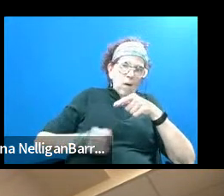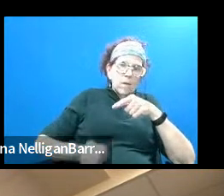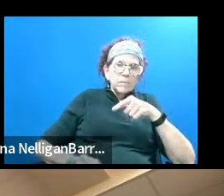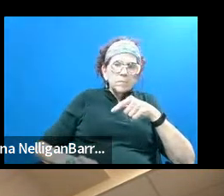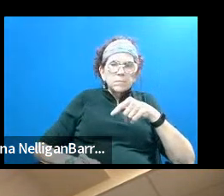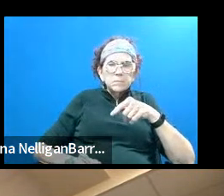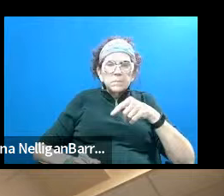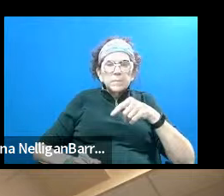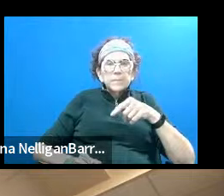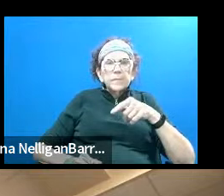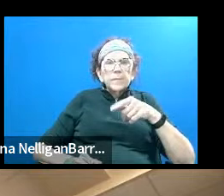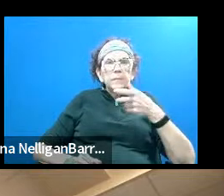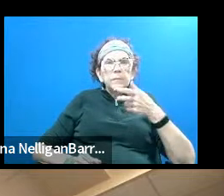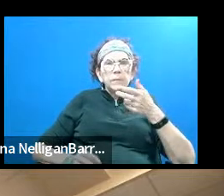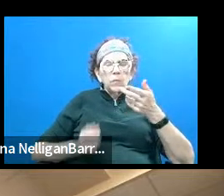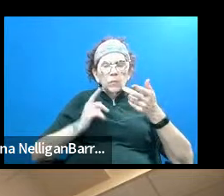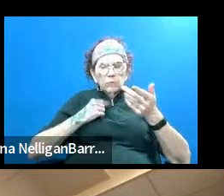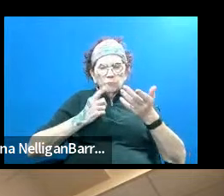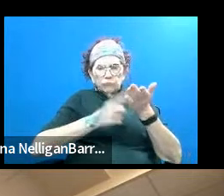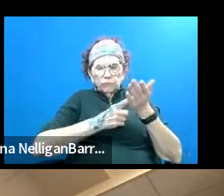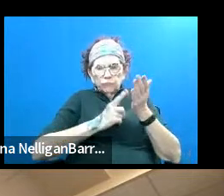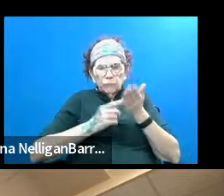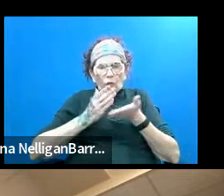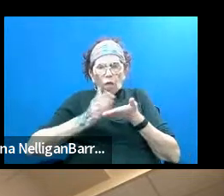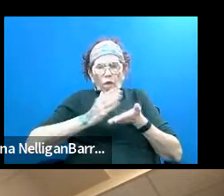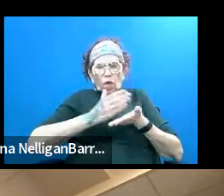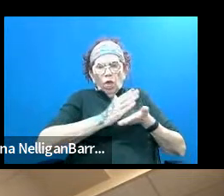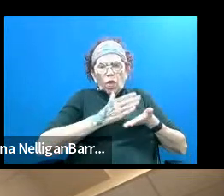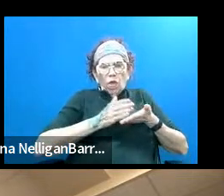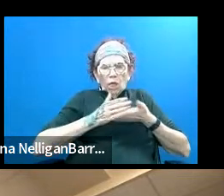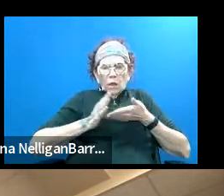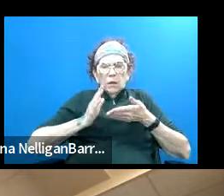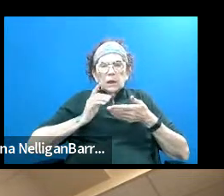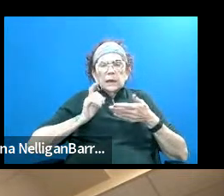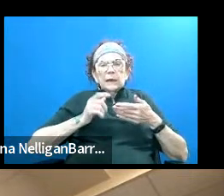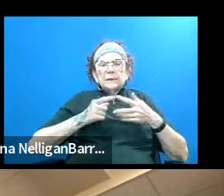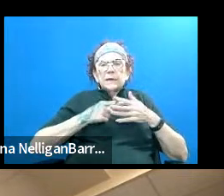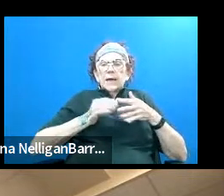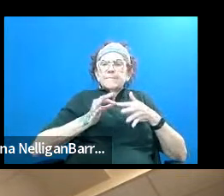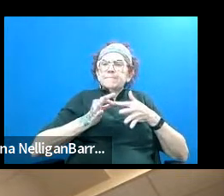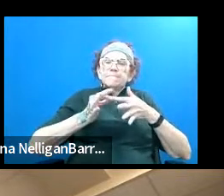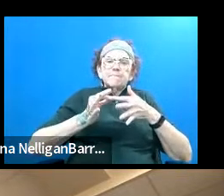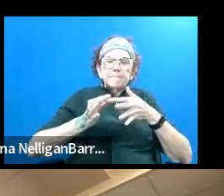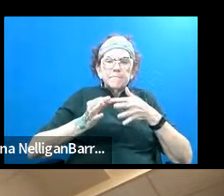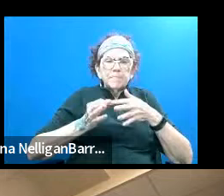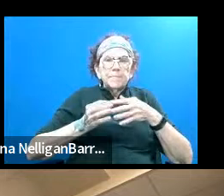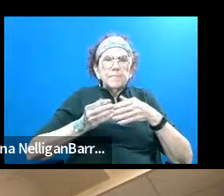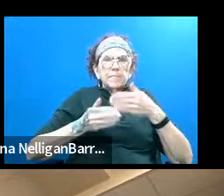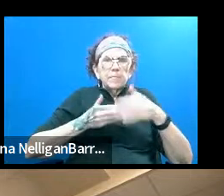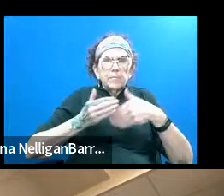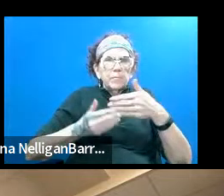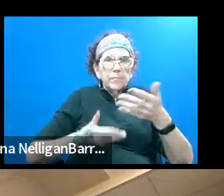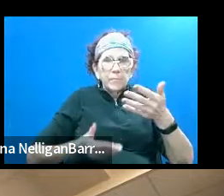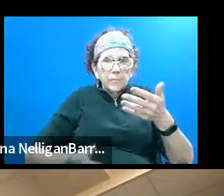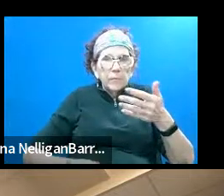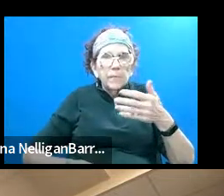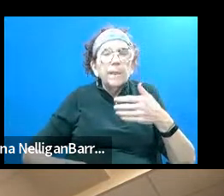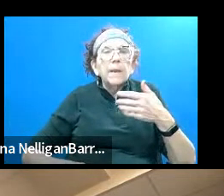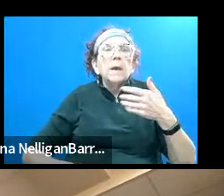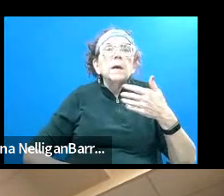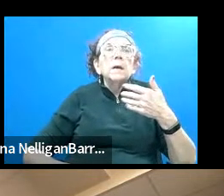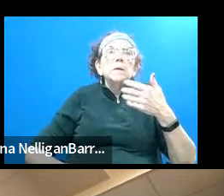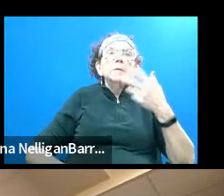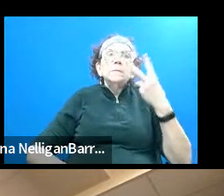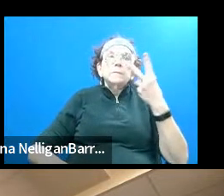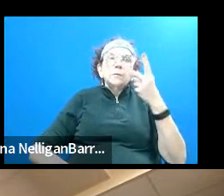us some lead time of looking at those things. My two questions. One, I can't believe I've become one of